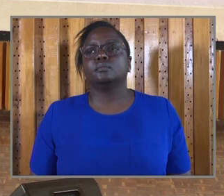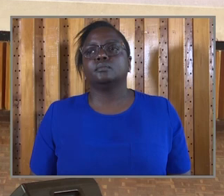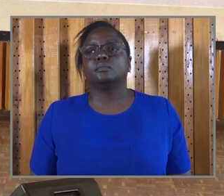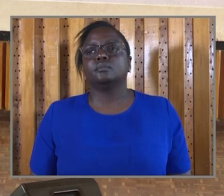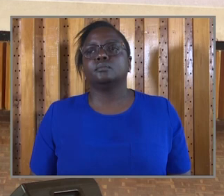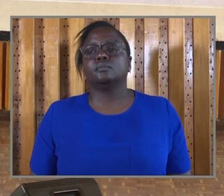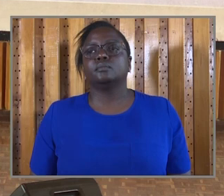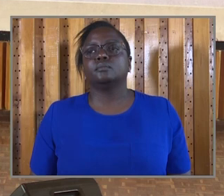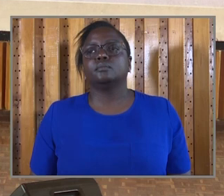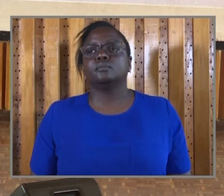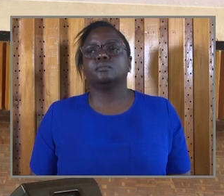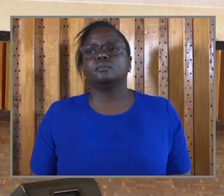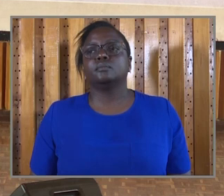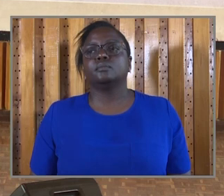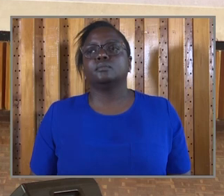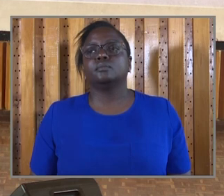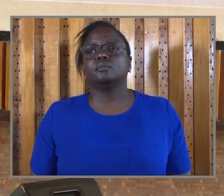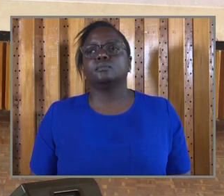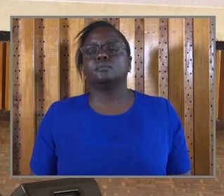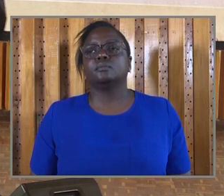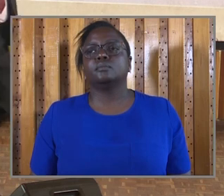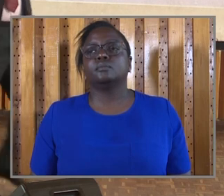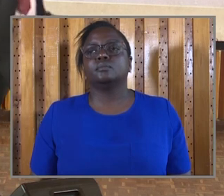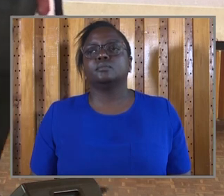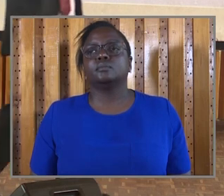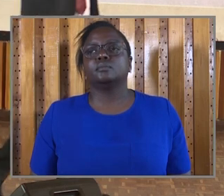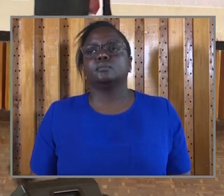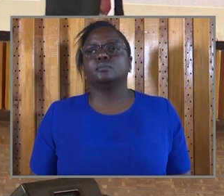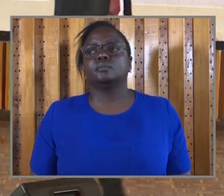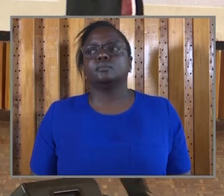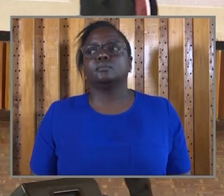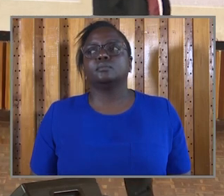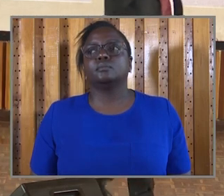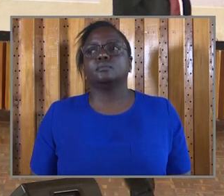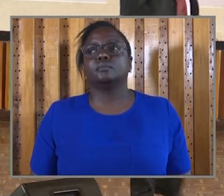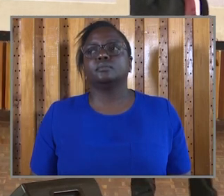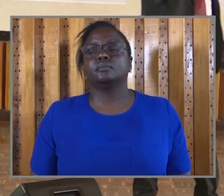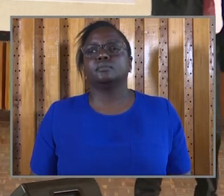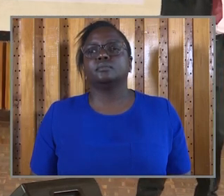Okay, you are first, eh? All right, thank you. Right.